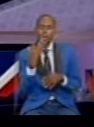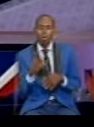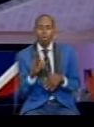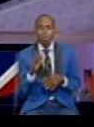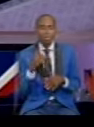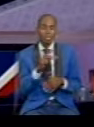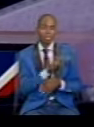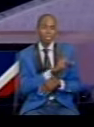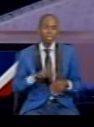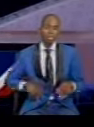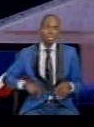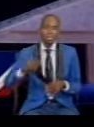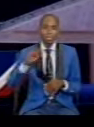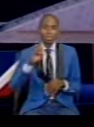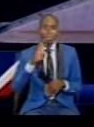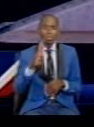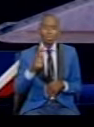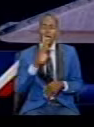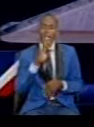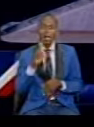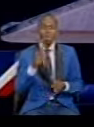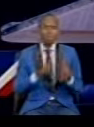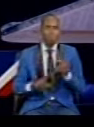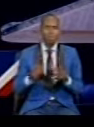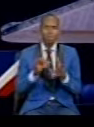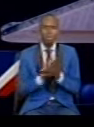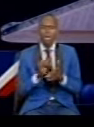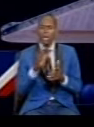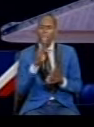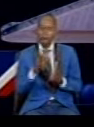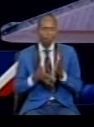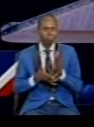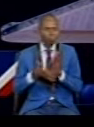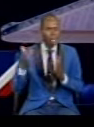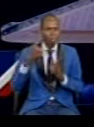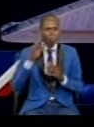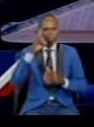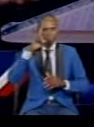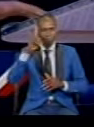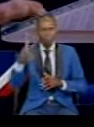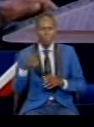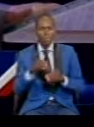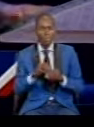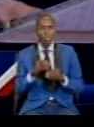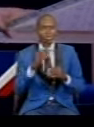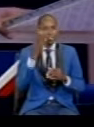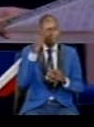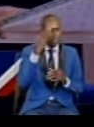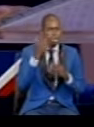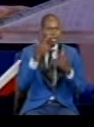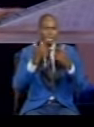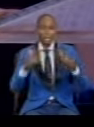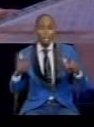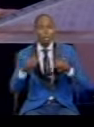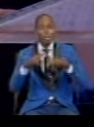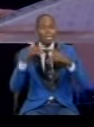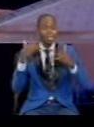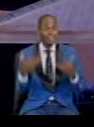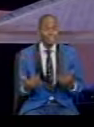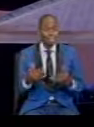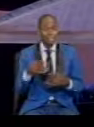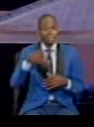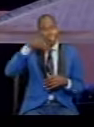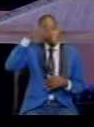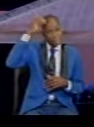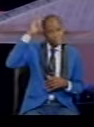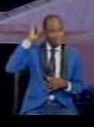Nebuchadnezzar, and they were real people that were sharp in knowledge, in language, and in everything. But now Daniel